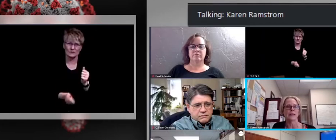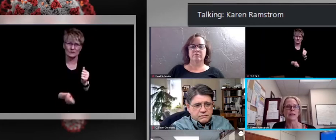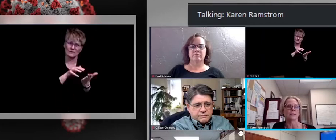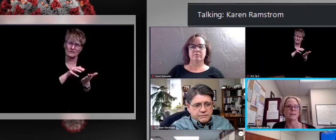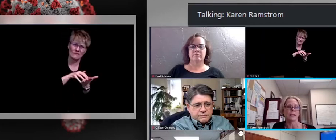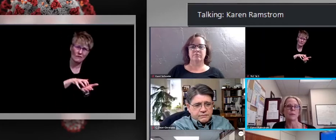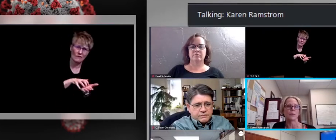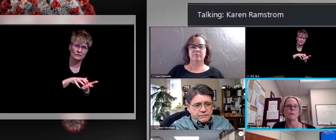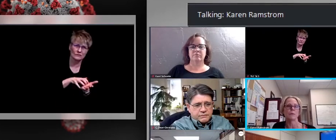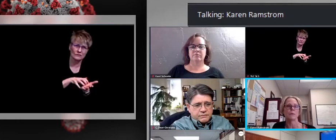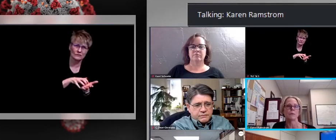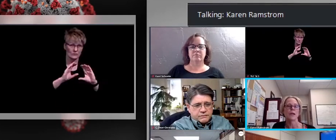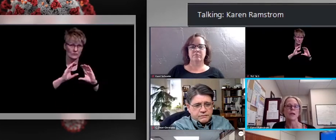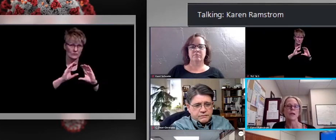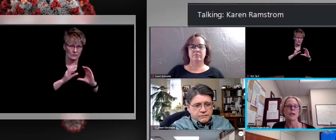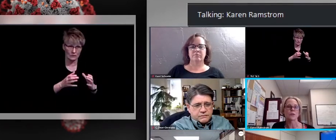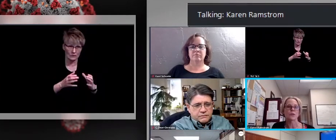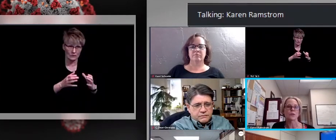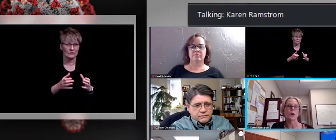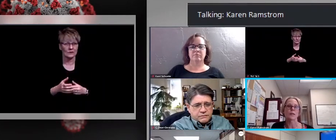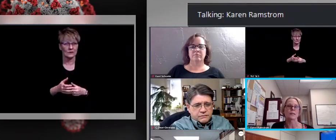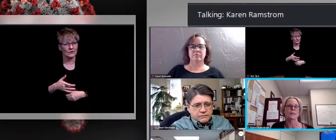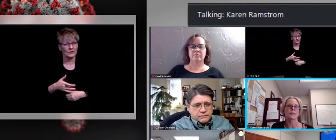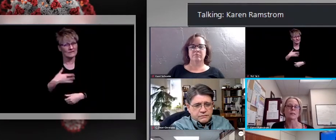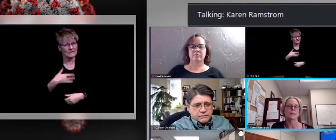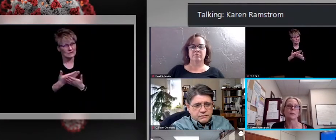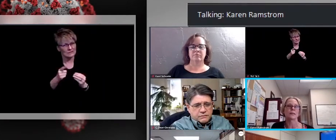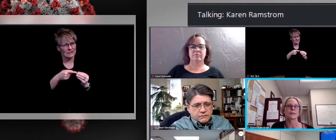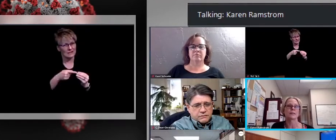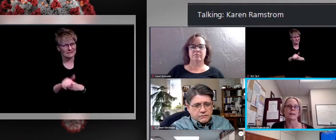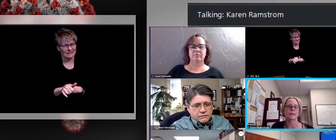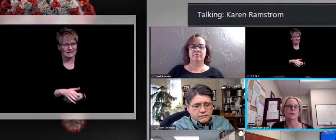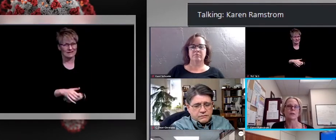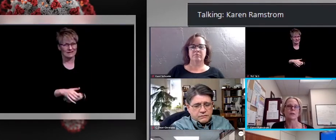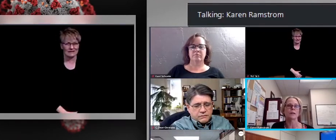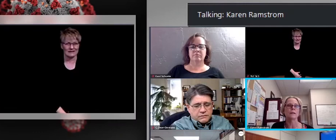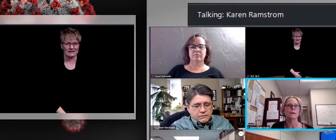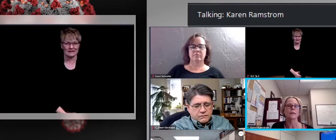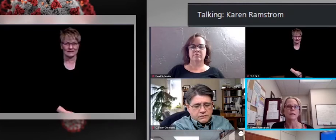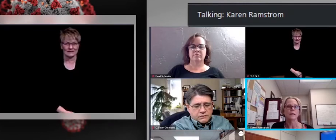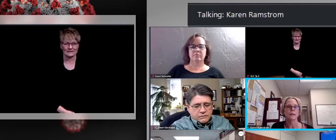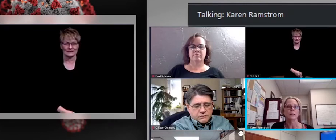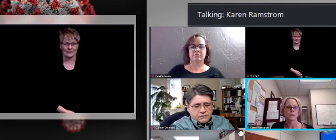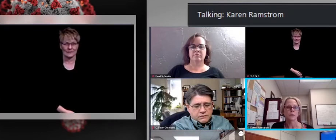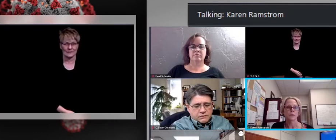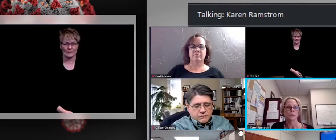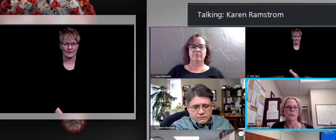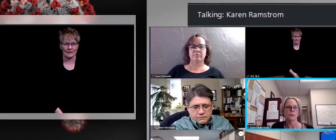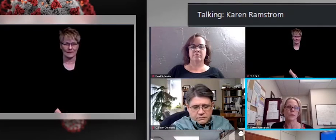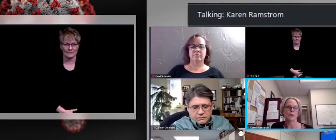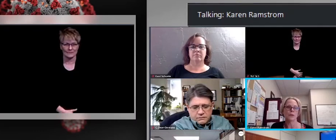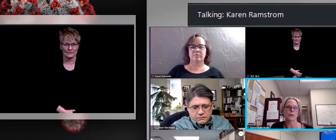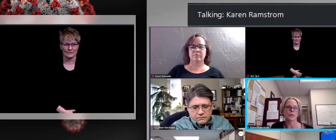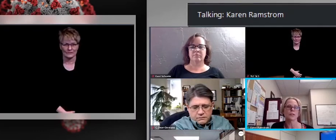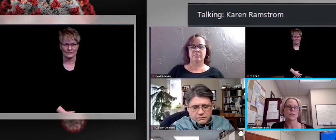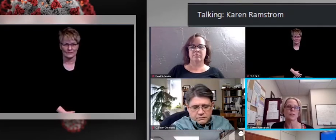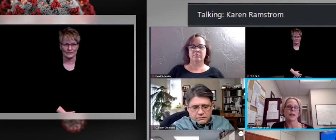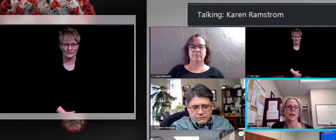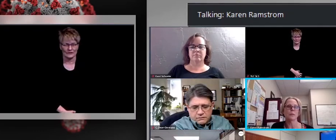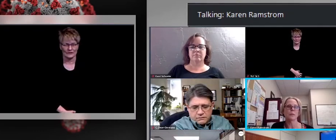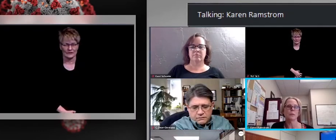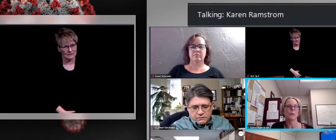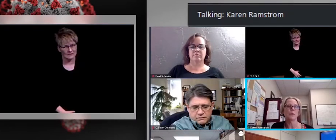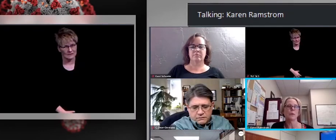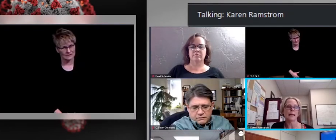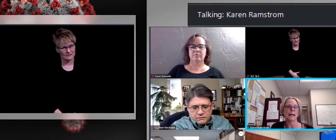want to even ask the state, can we move? So that's the lowest healthy places index quartile. We're supposed to use 40% of our doses for